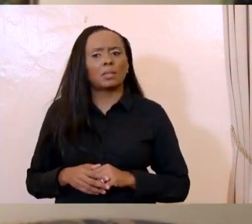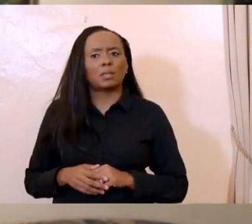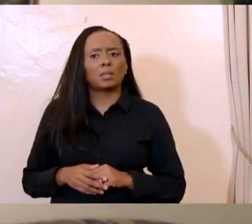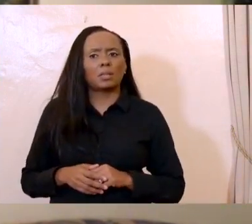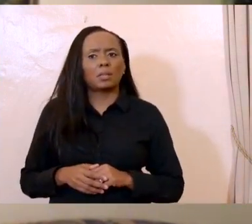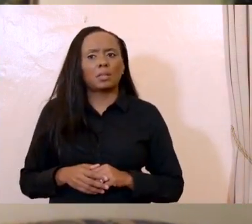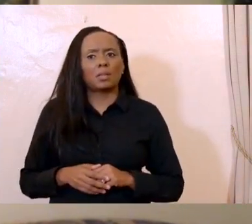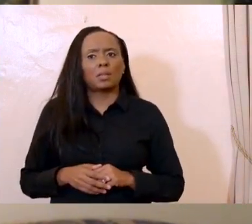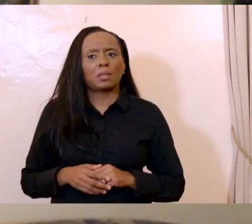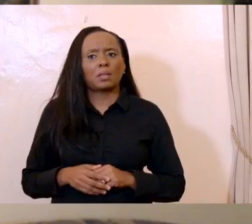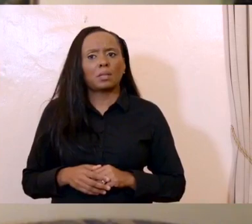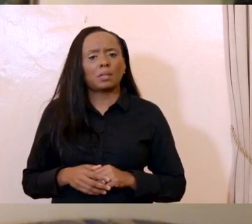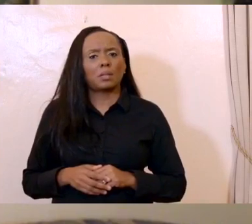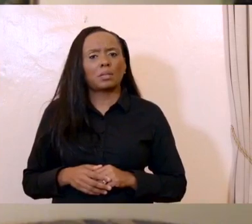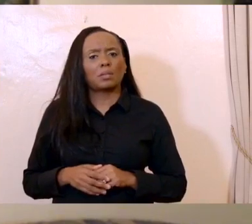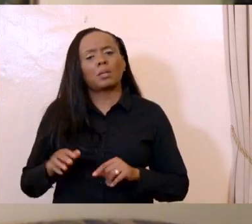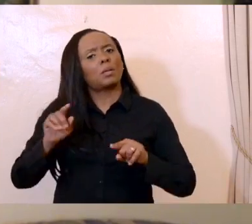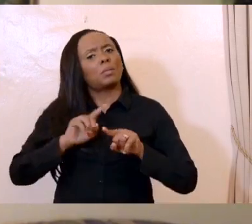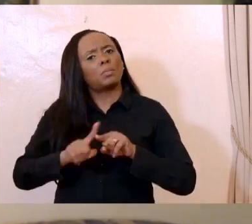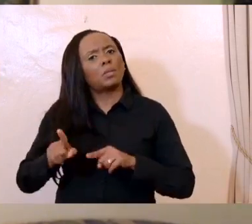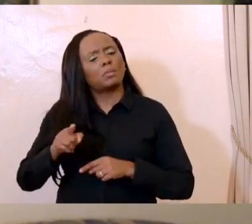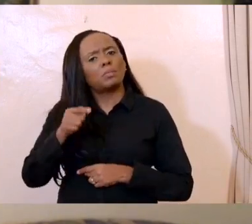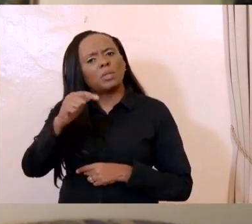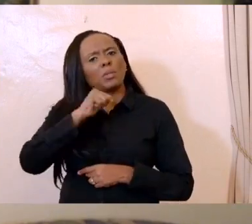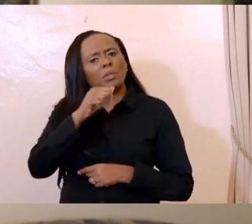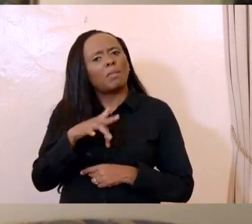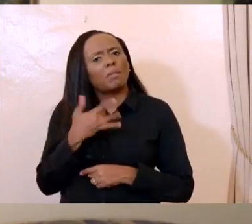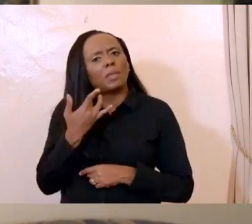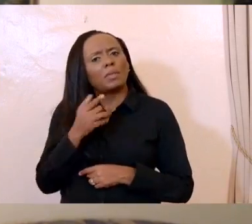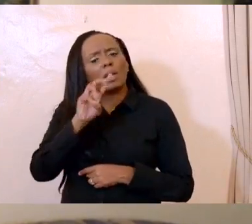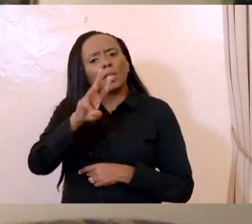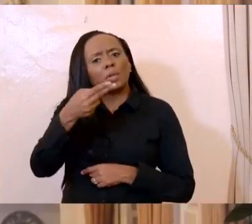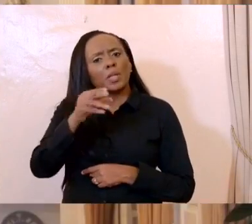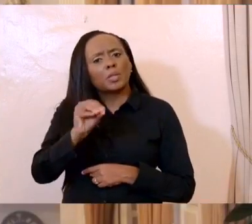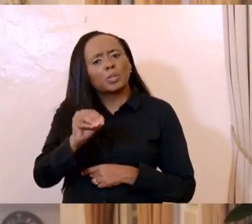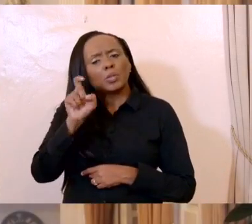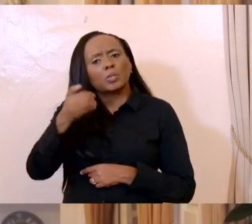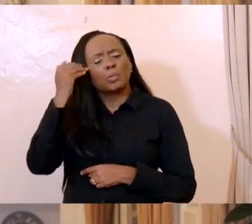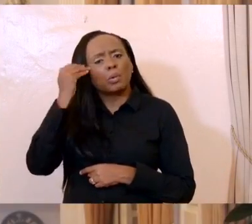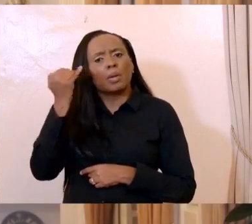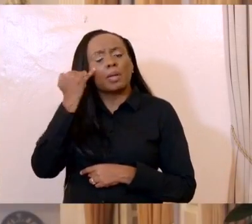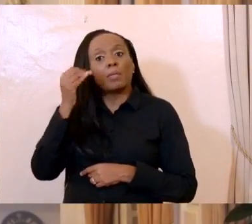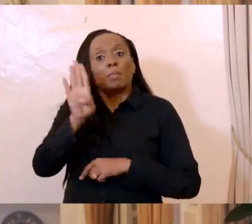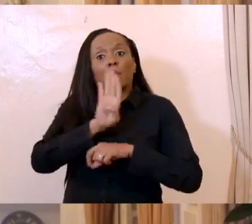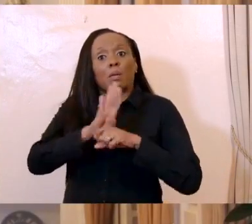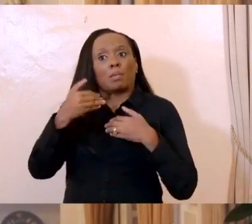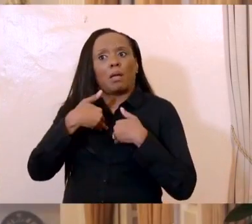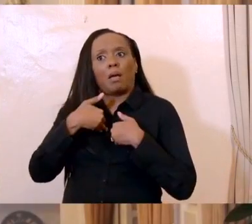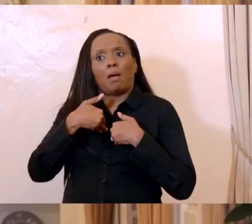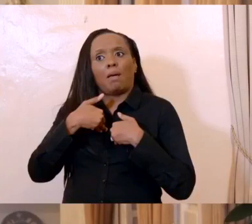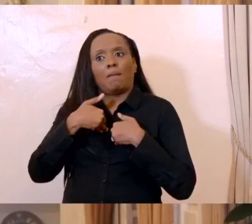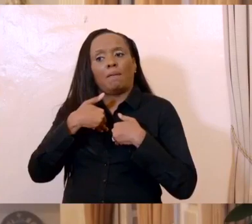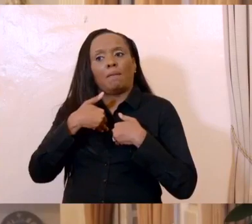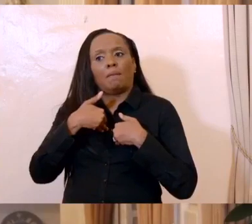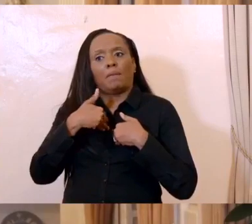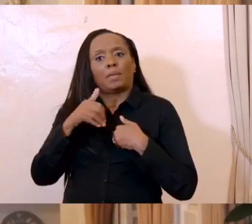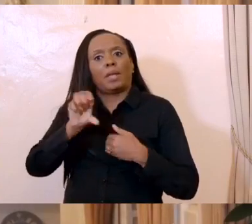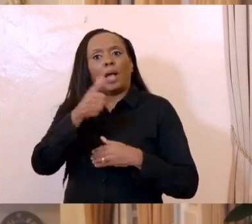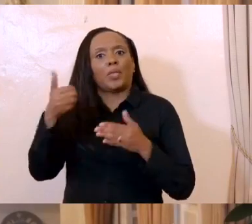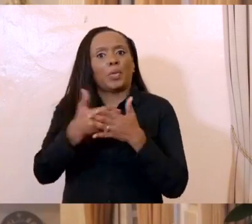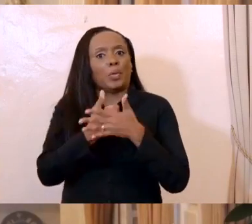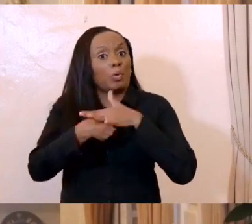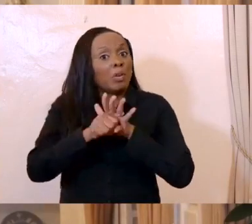whether one or other of the variants is present in Barbados? Of course, yes. Yes, it's important for them, it's important for